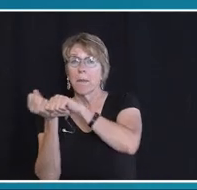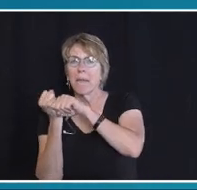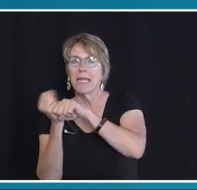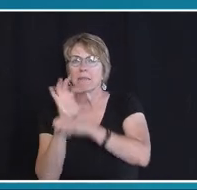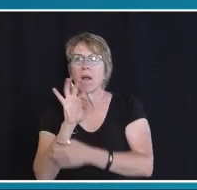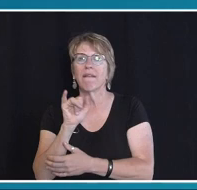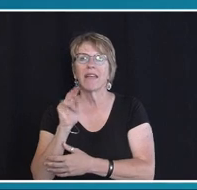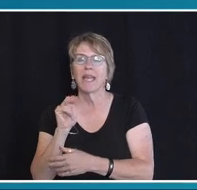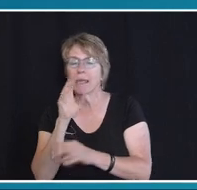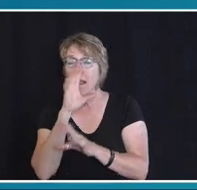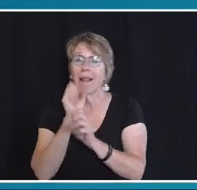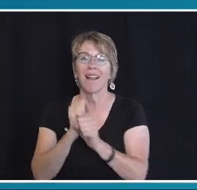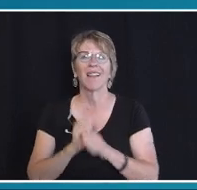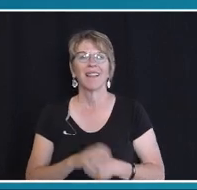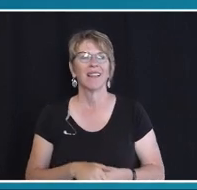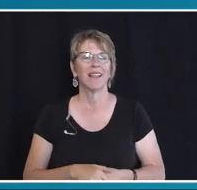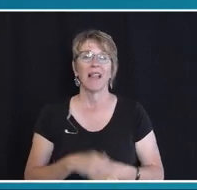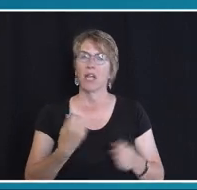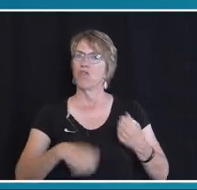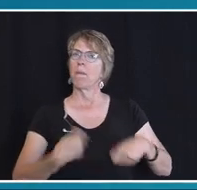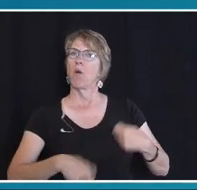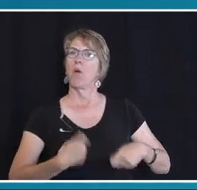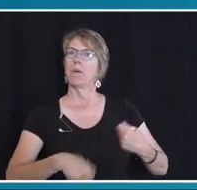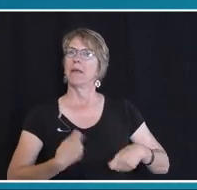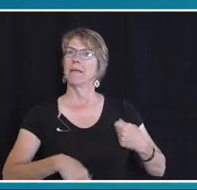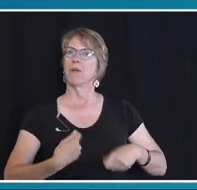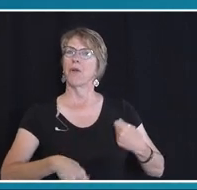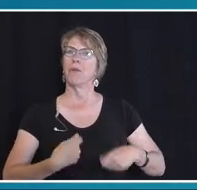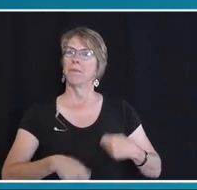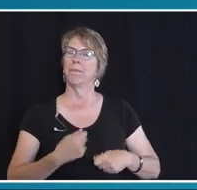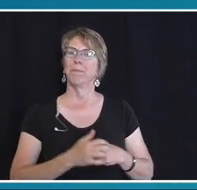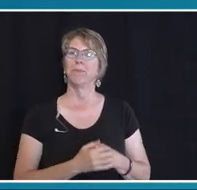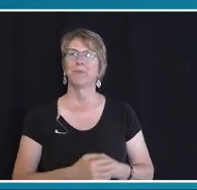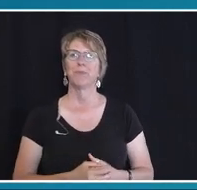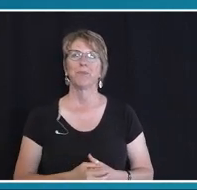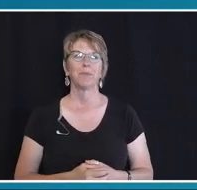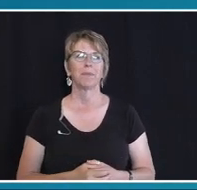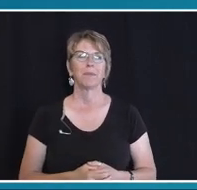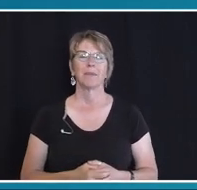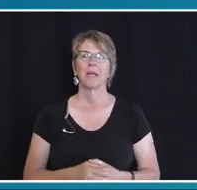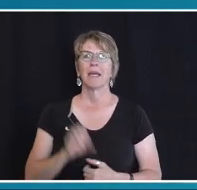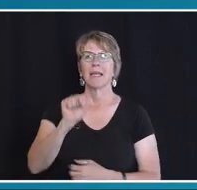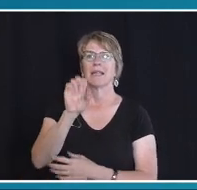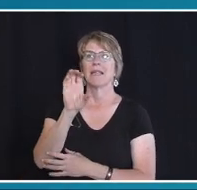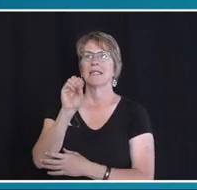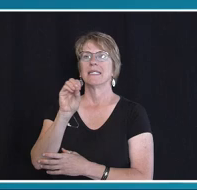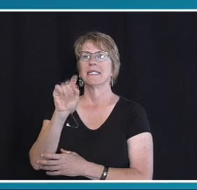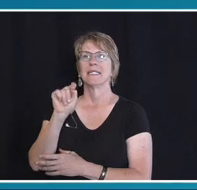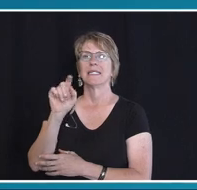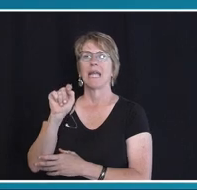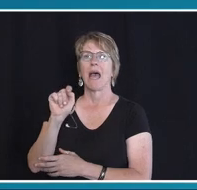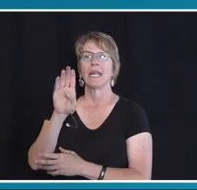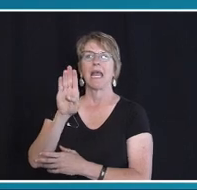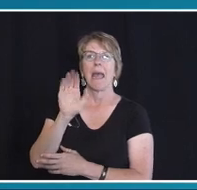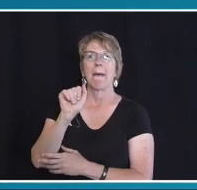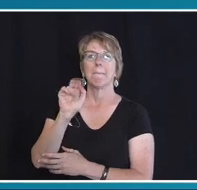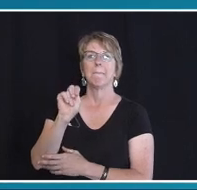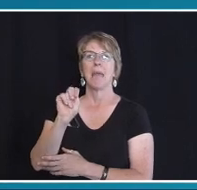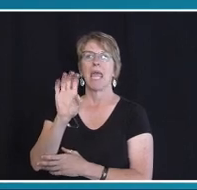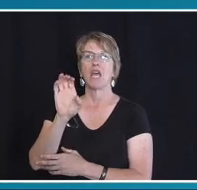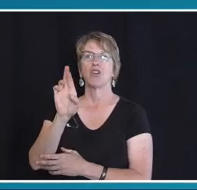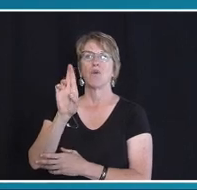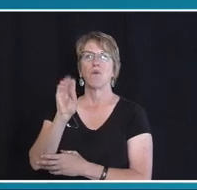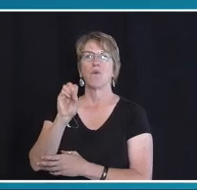you. Okay, drum roll, please. Scott Bancroft.